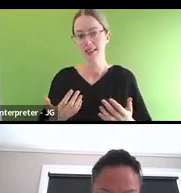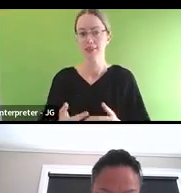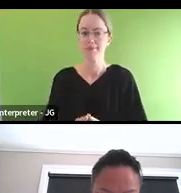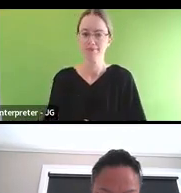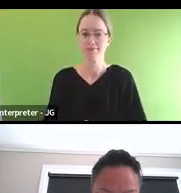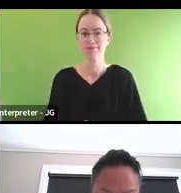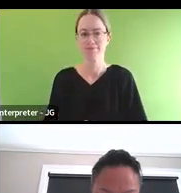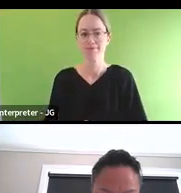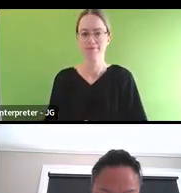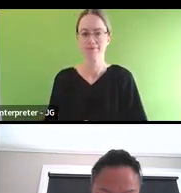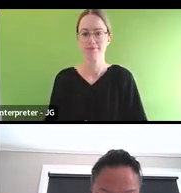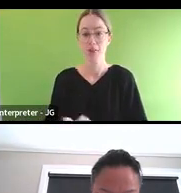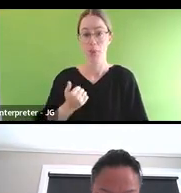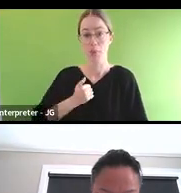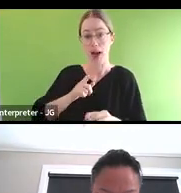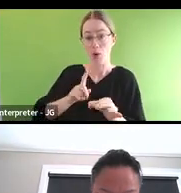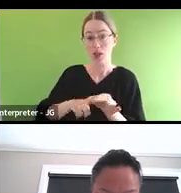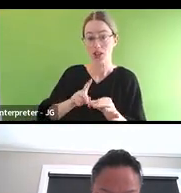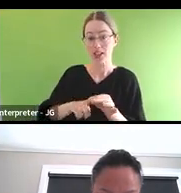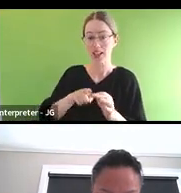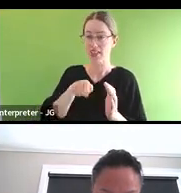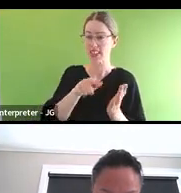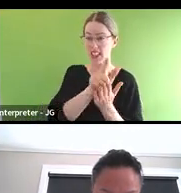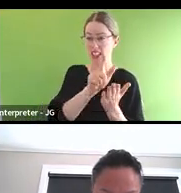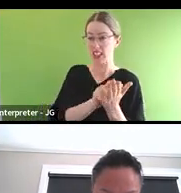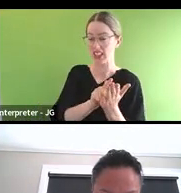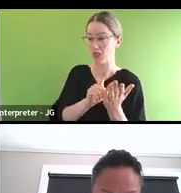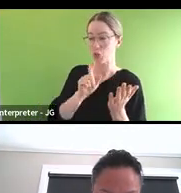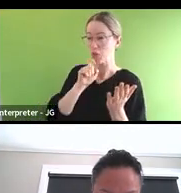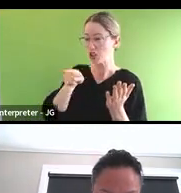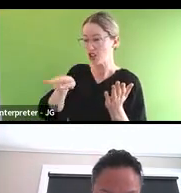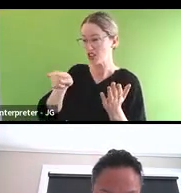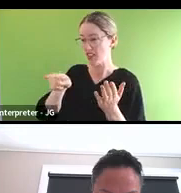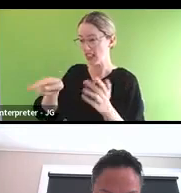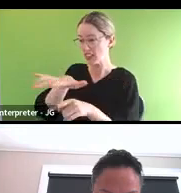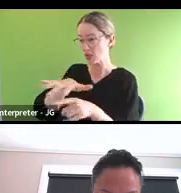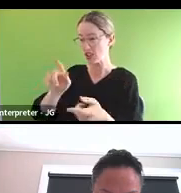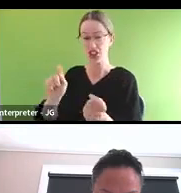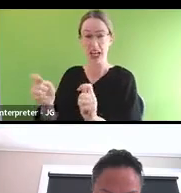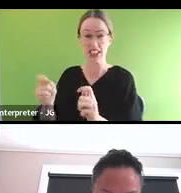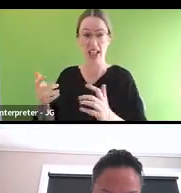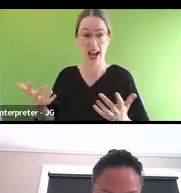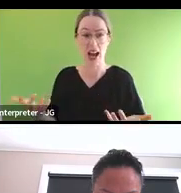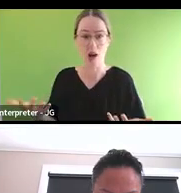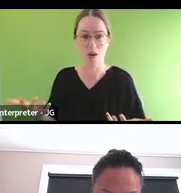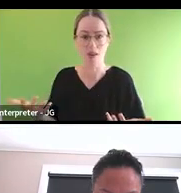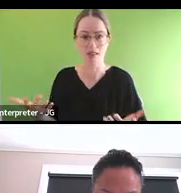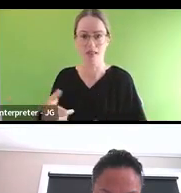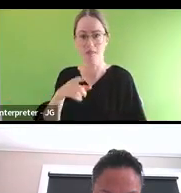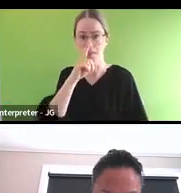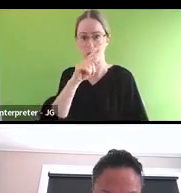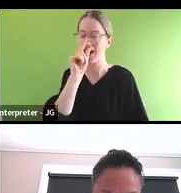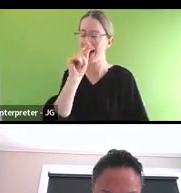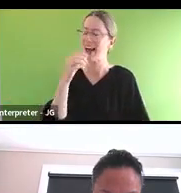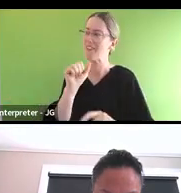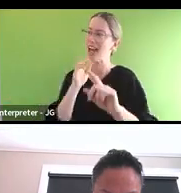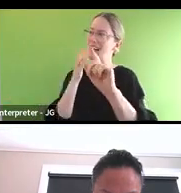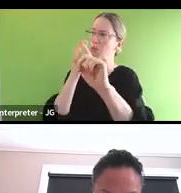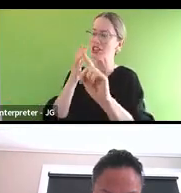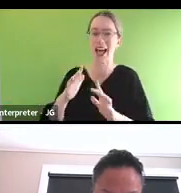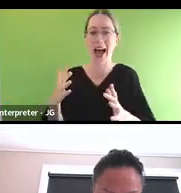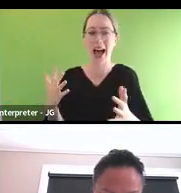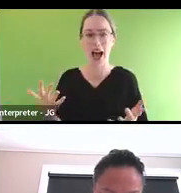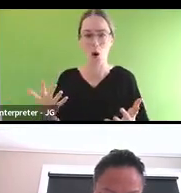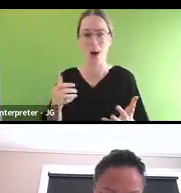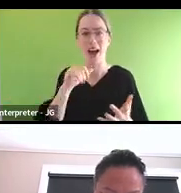So my question is, how does this legislation change that? How does it get people to have aspirations if they are